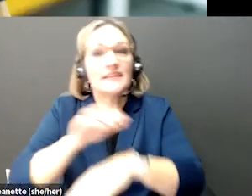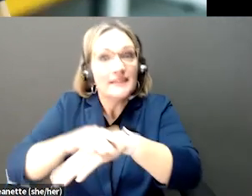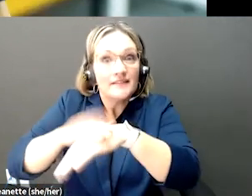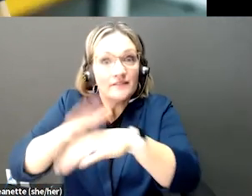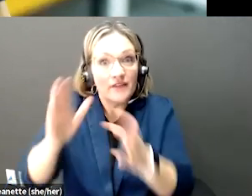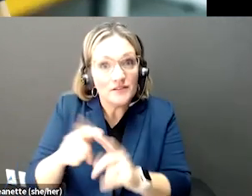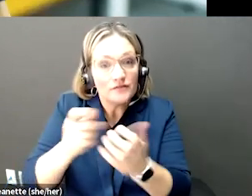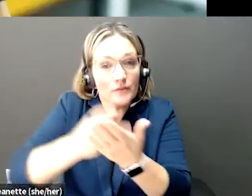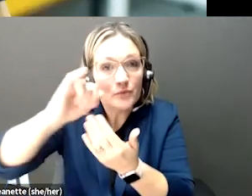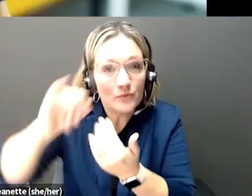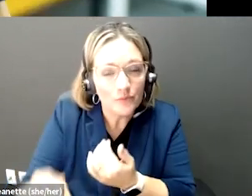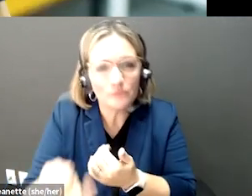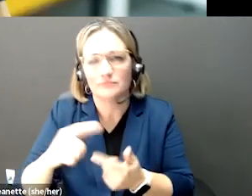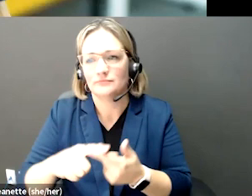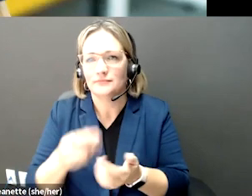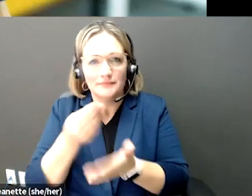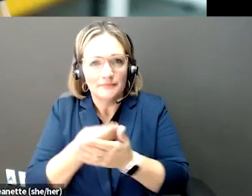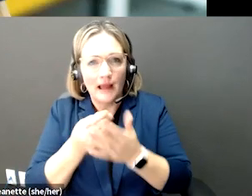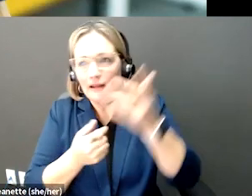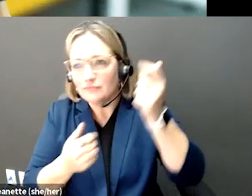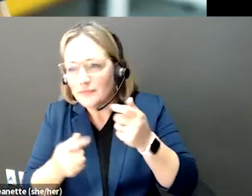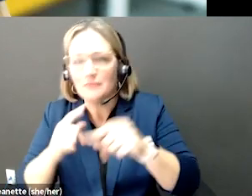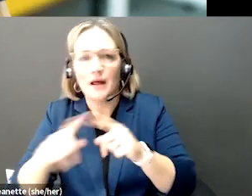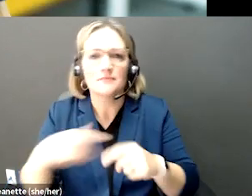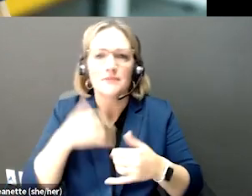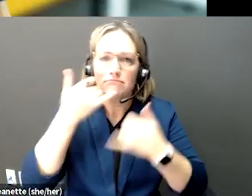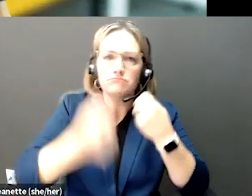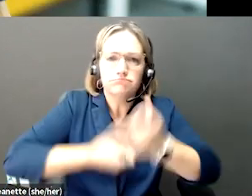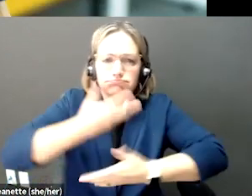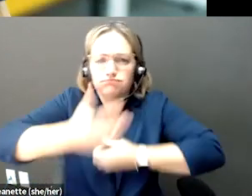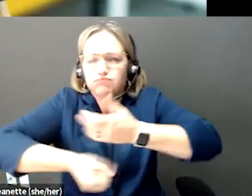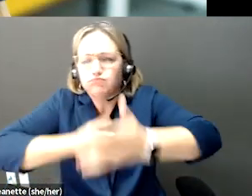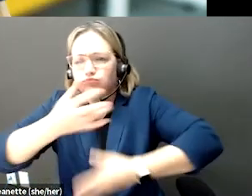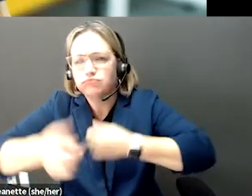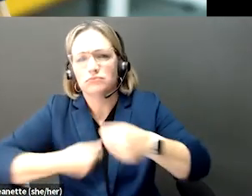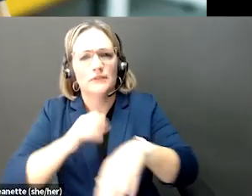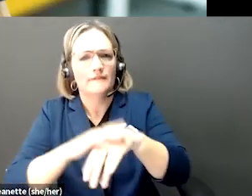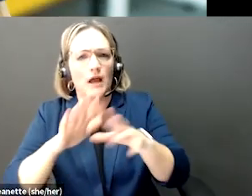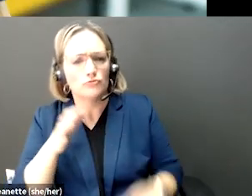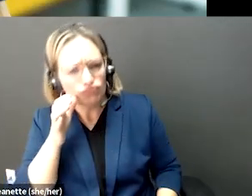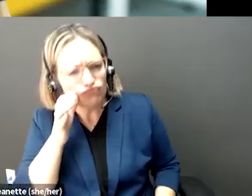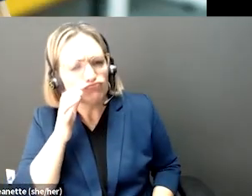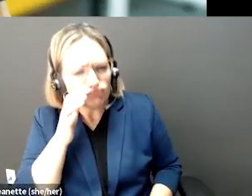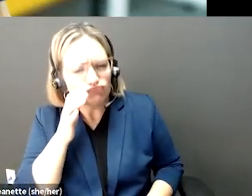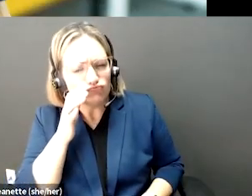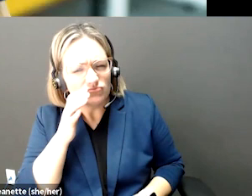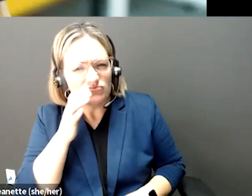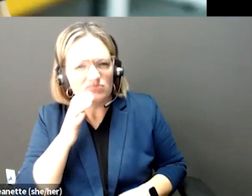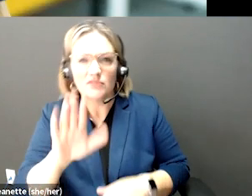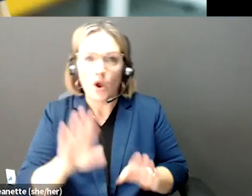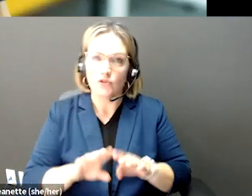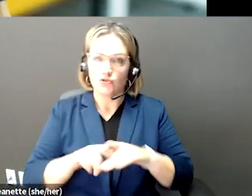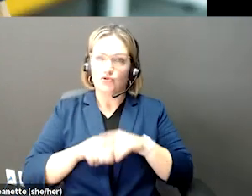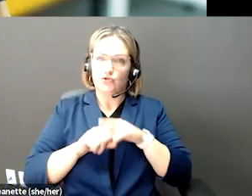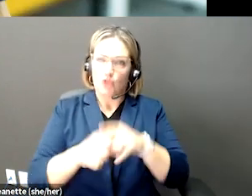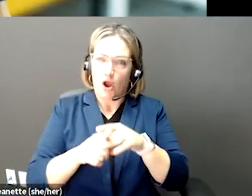resources and an ear for me to talk things through with. It was a huge struggle at the beginning with management